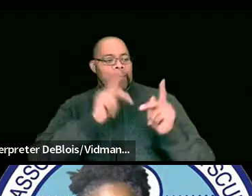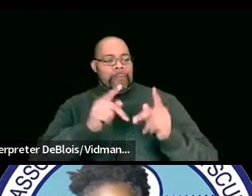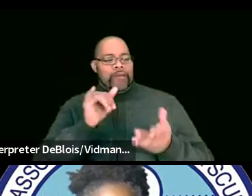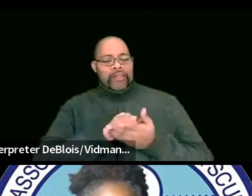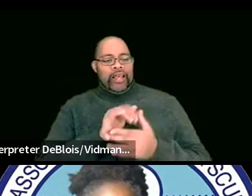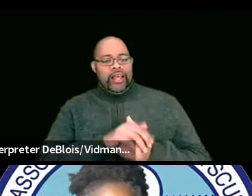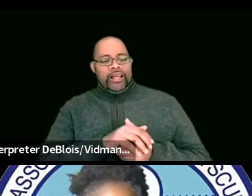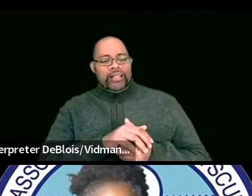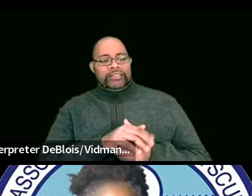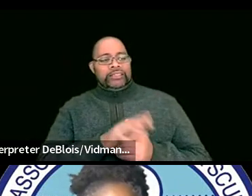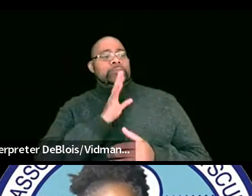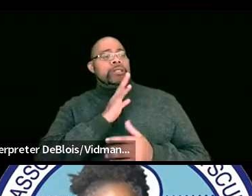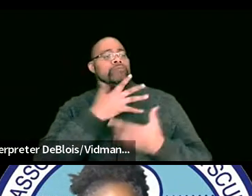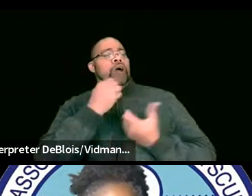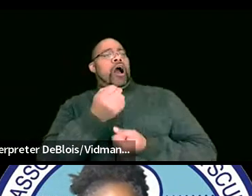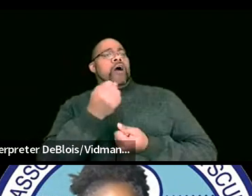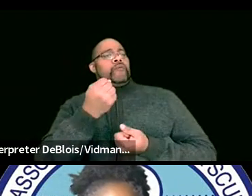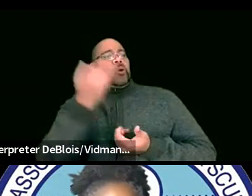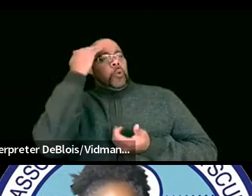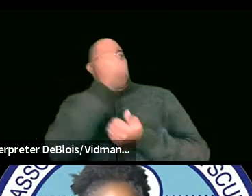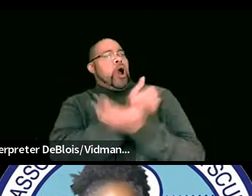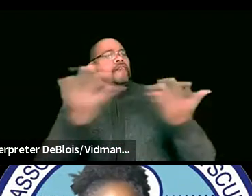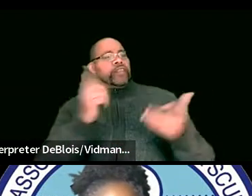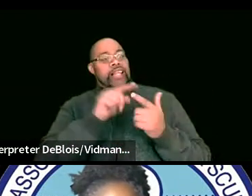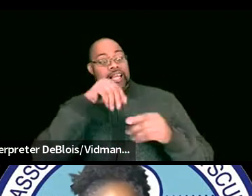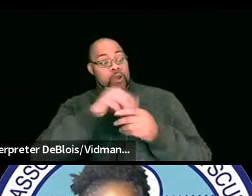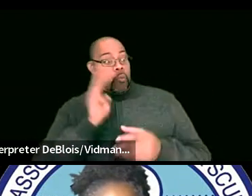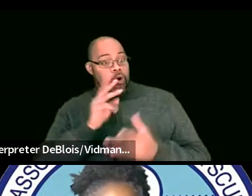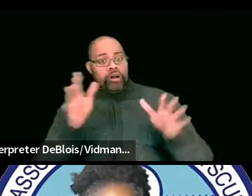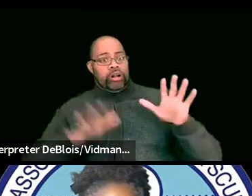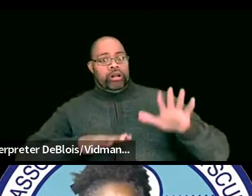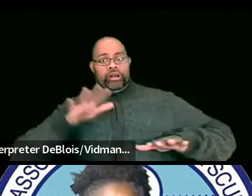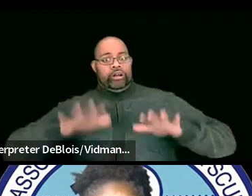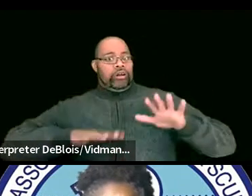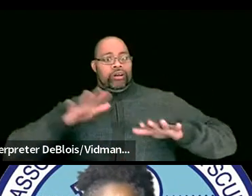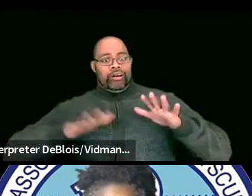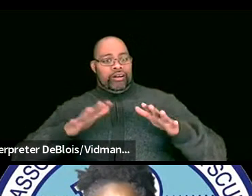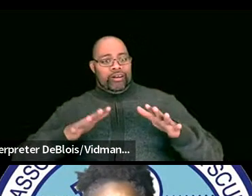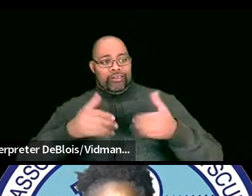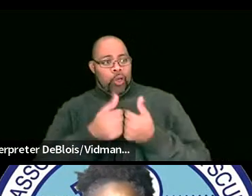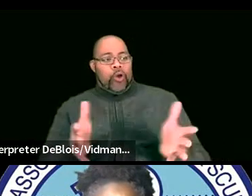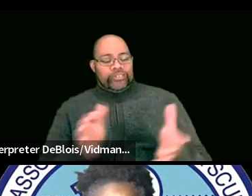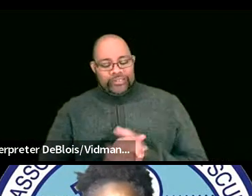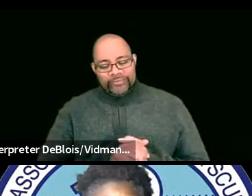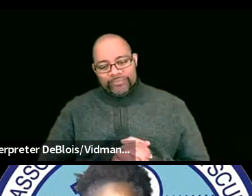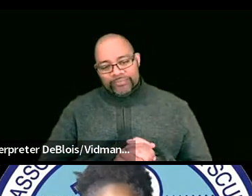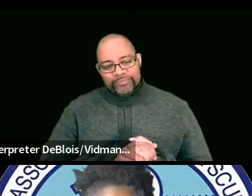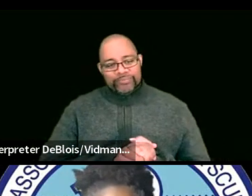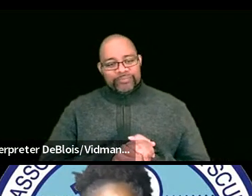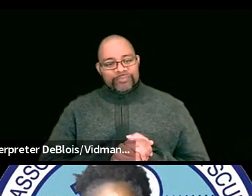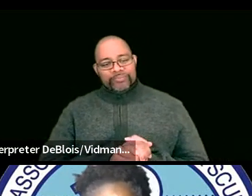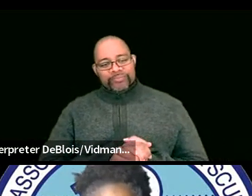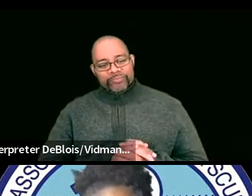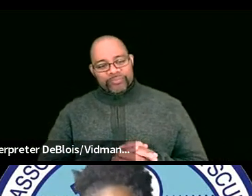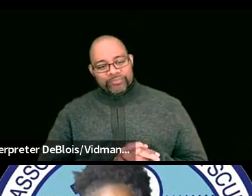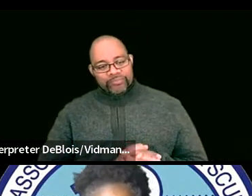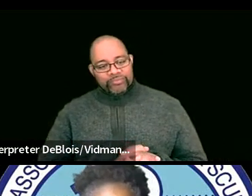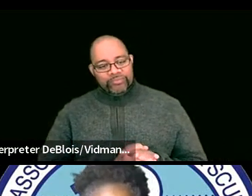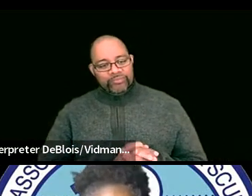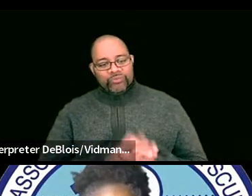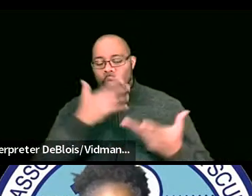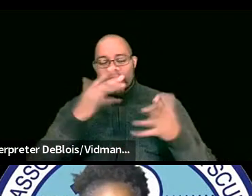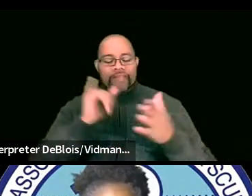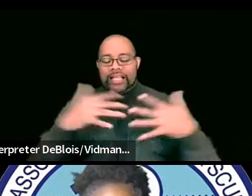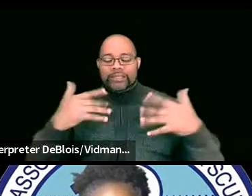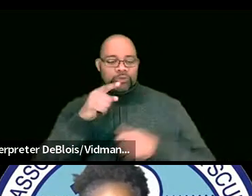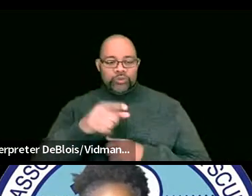are speaking confidently, like they know everything. Then you get in the water and they're, lost. So don't let that